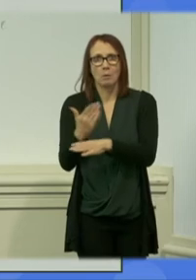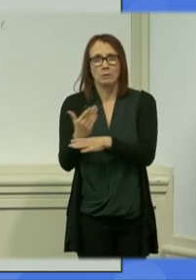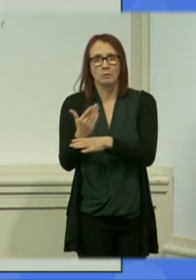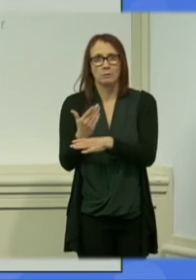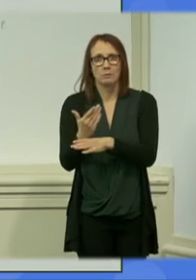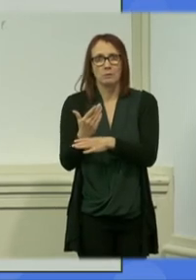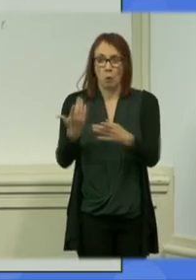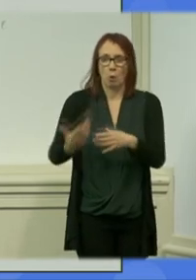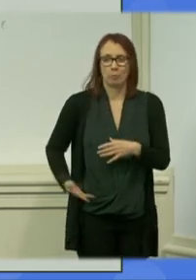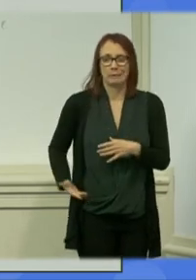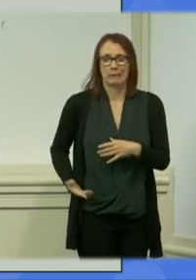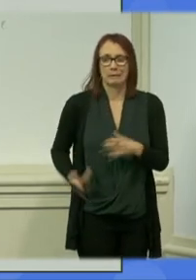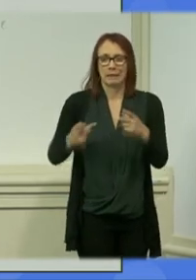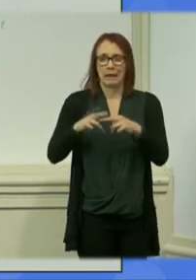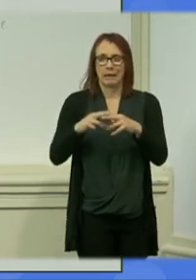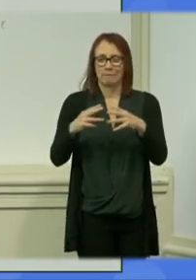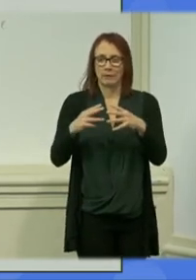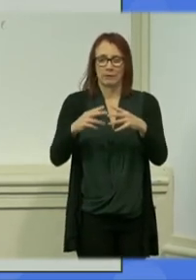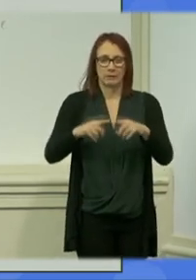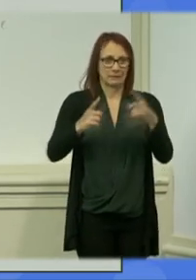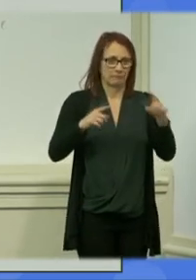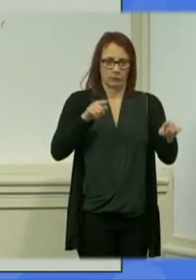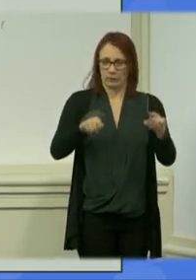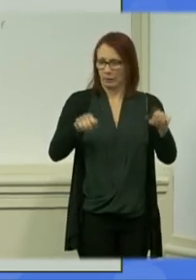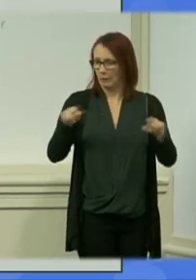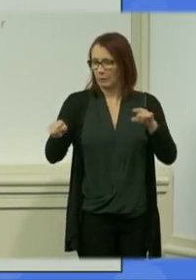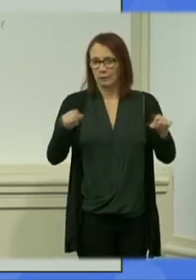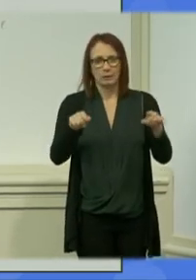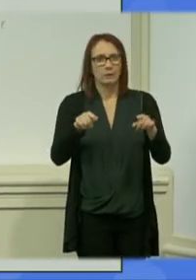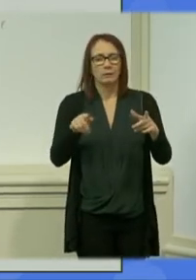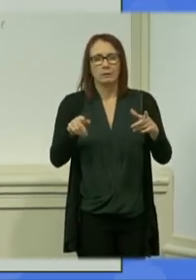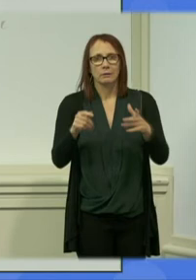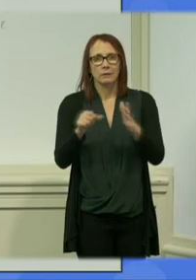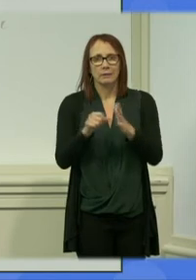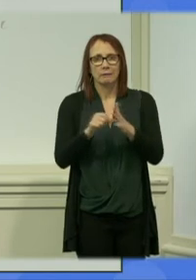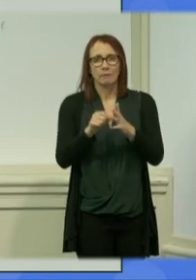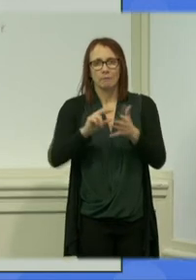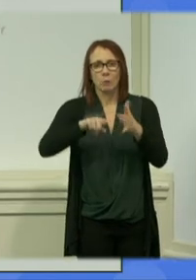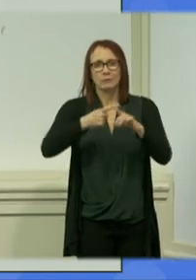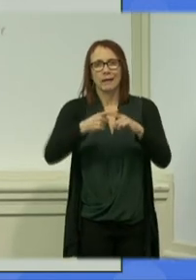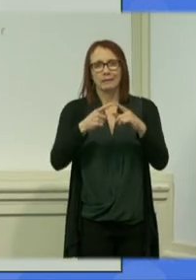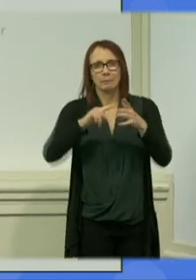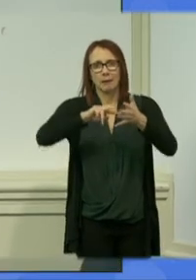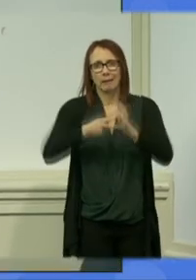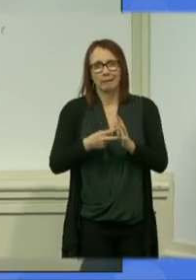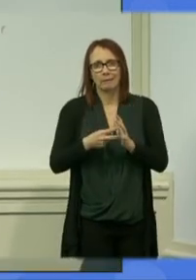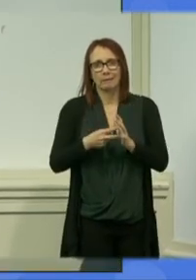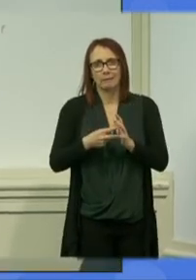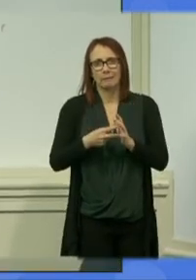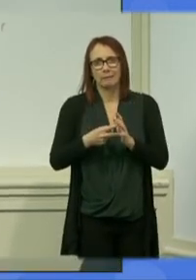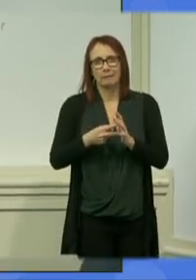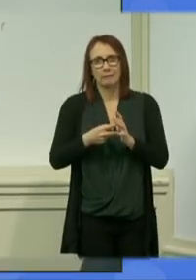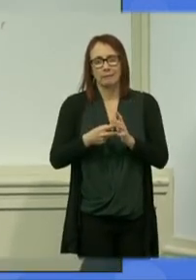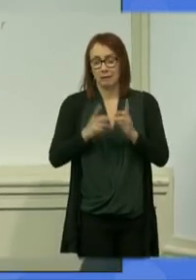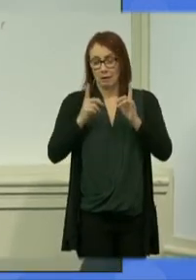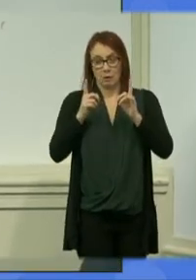if you've got rates that slot in and out of that difficulty, or tax planning side of things, you can't